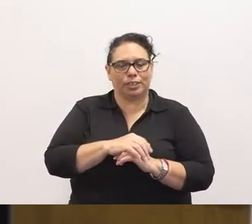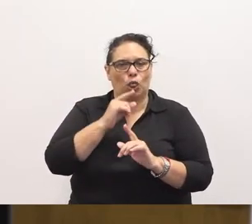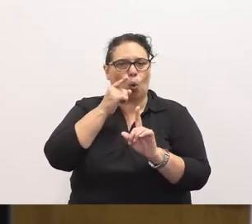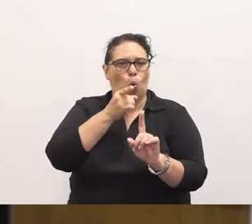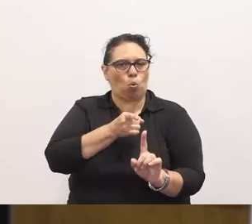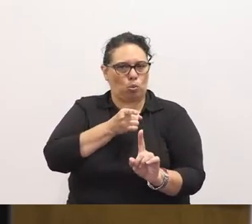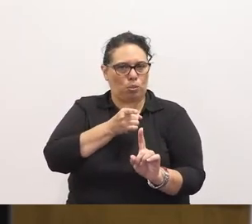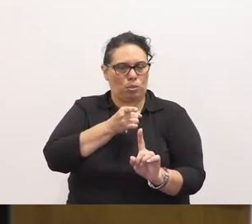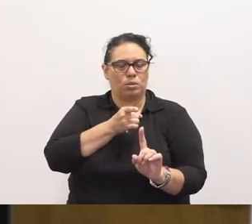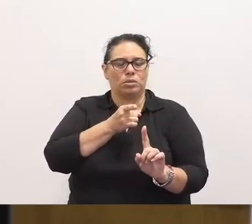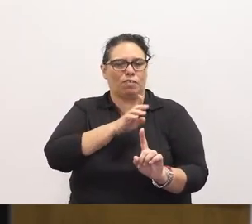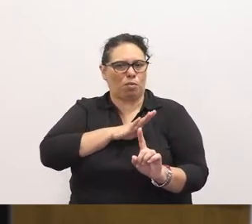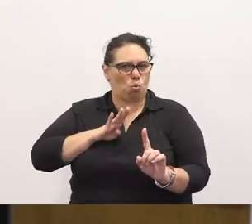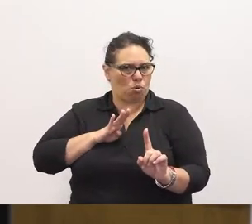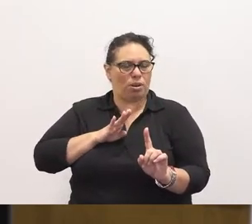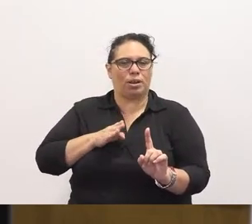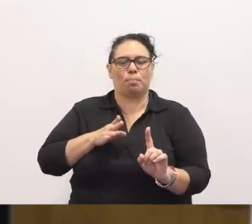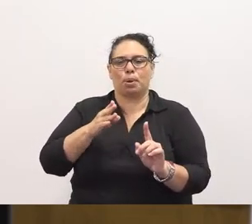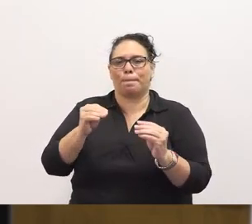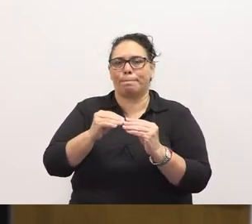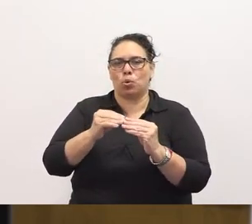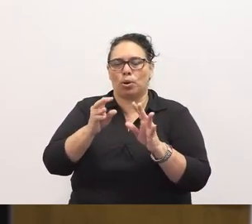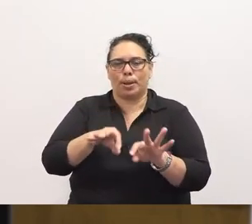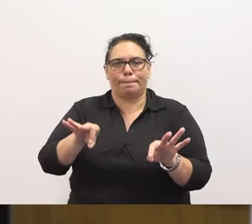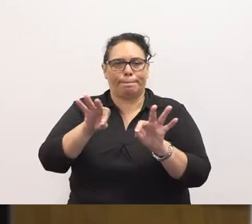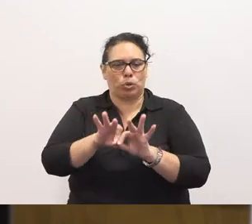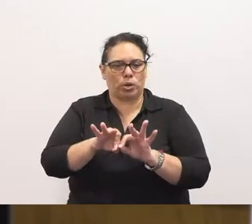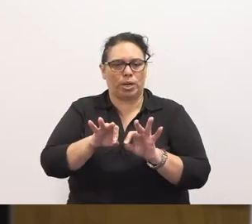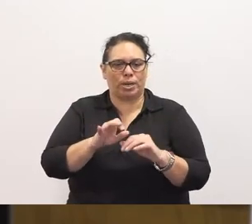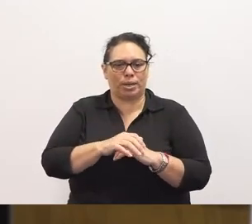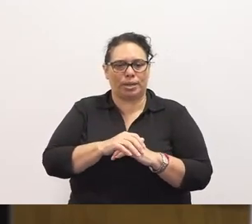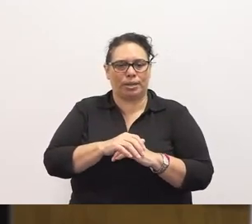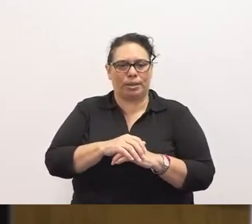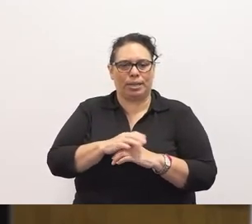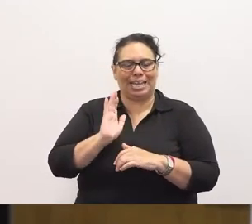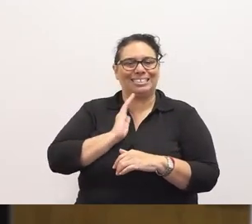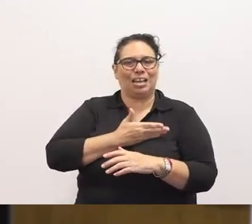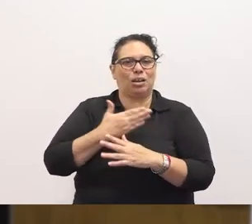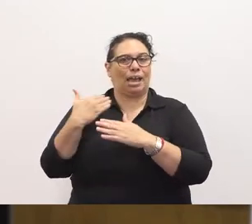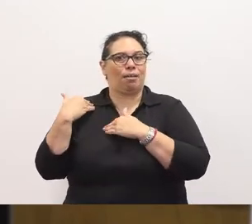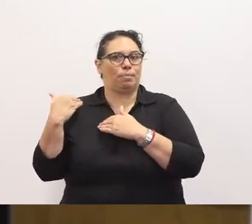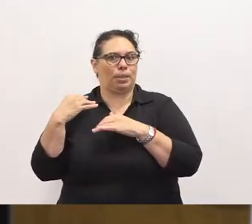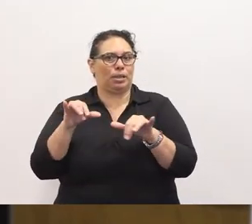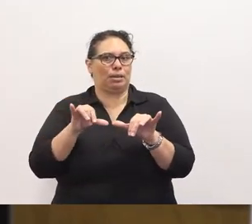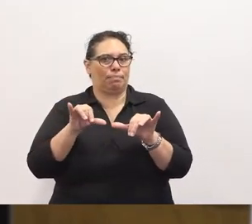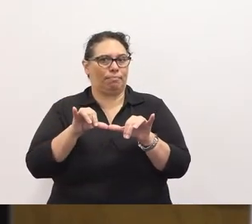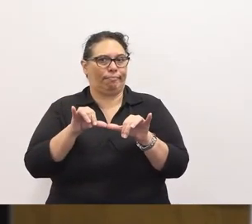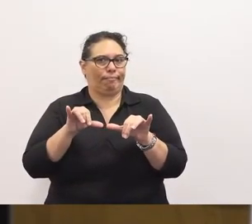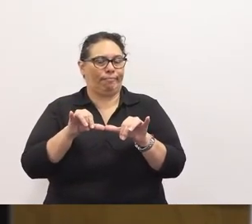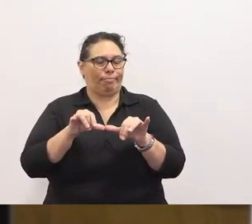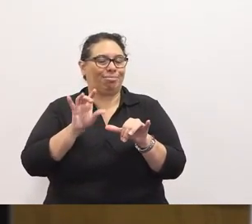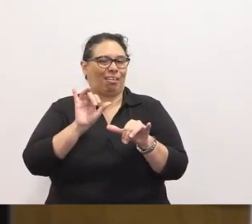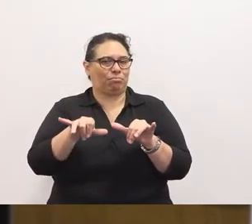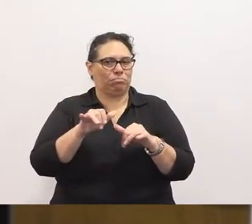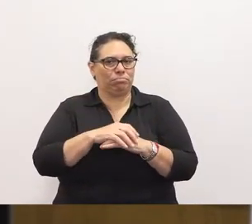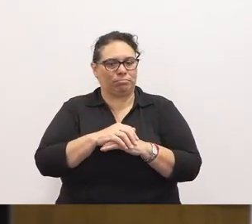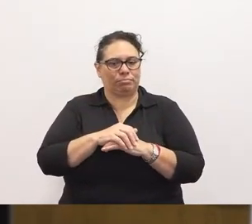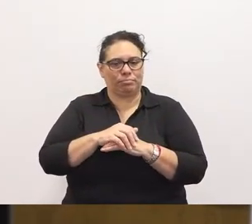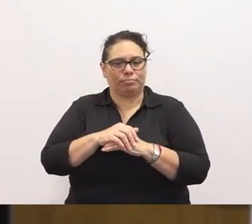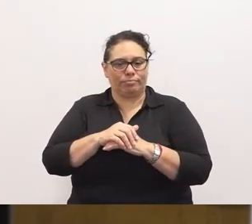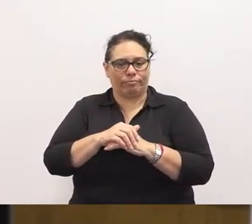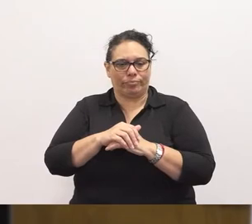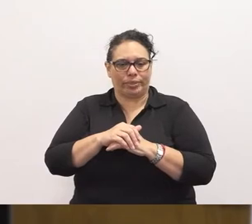but I more importantly consider this our accountability metrics. That's what that is for me. That